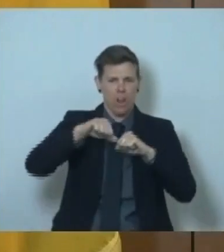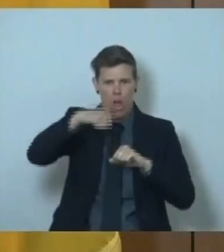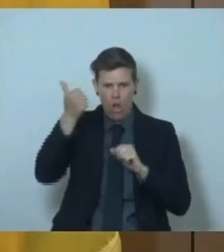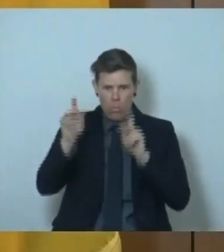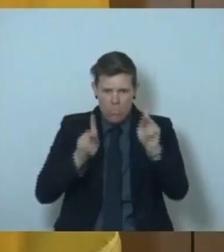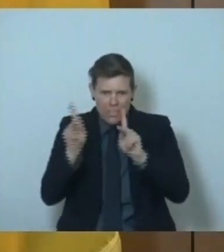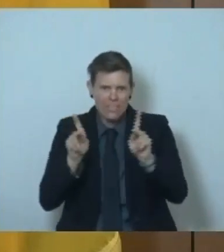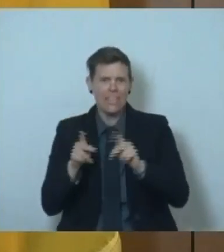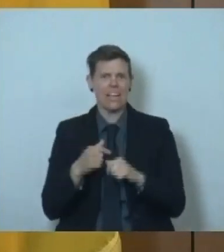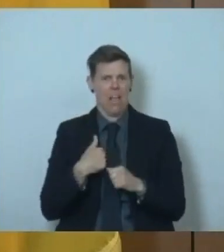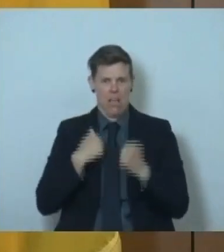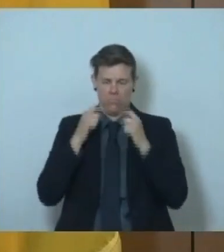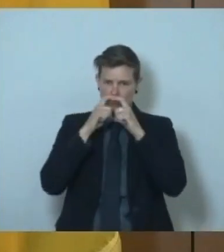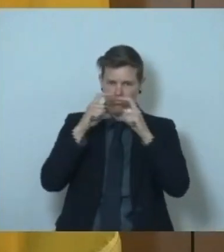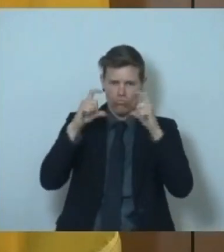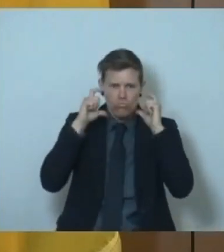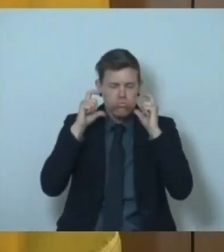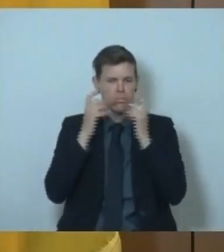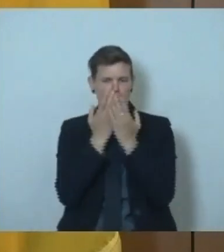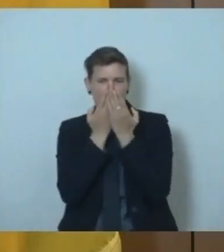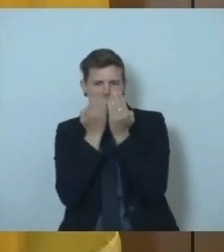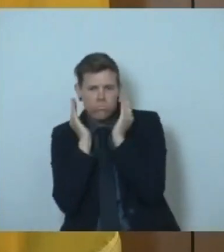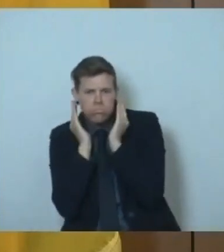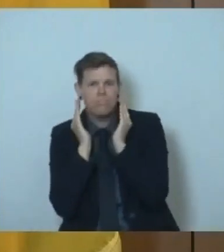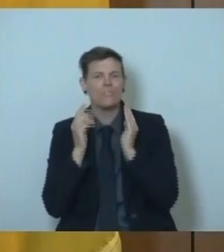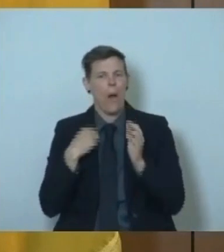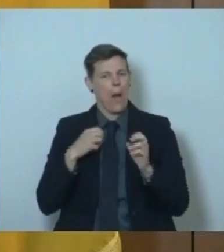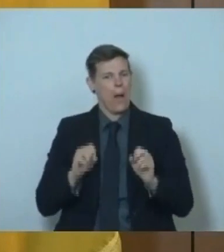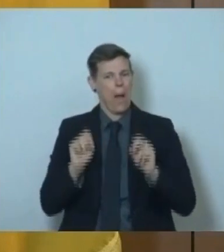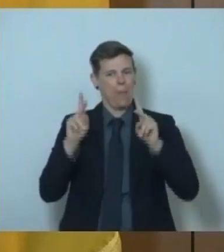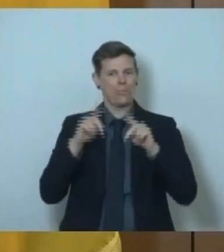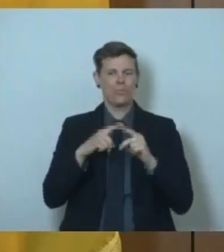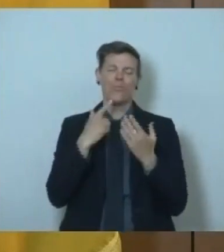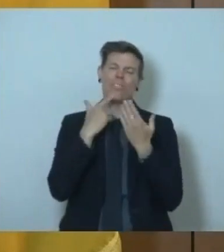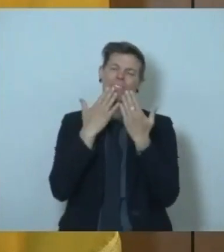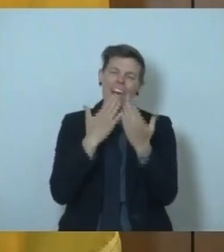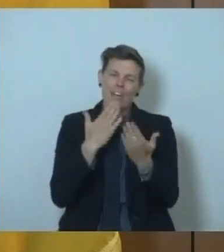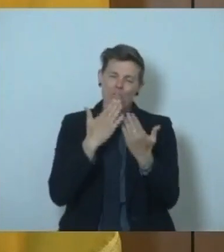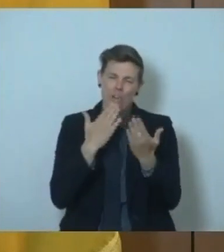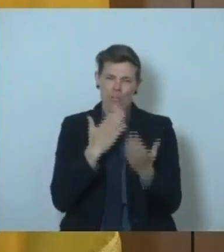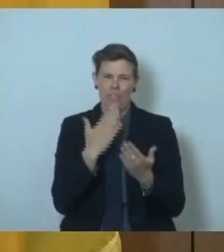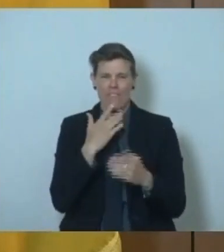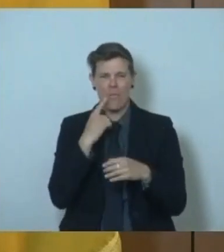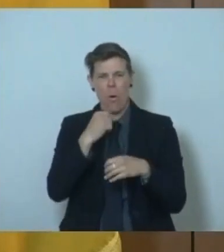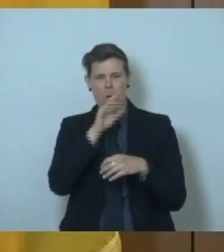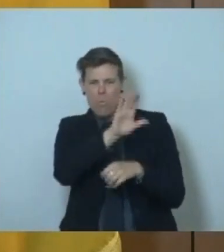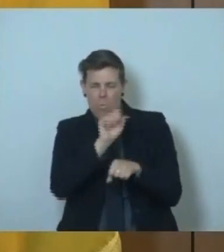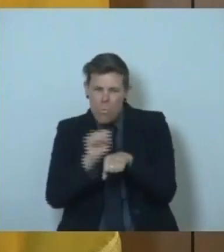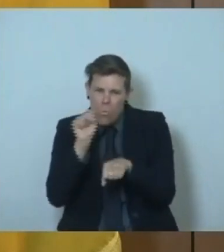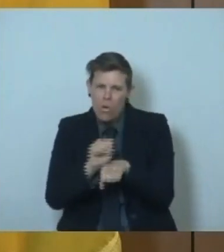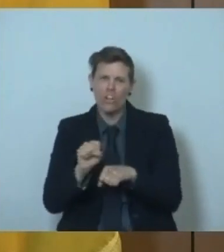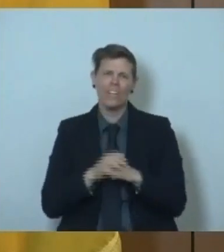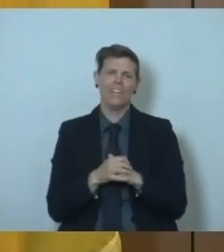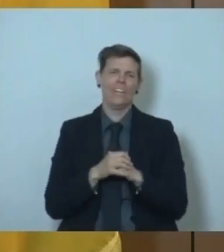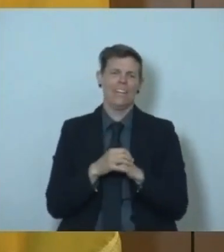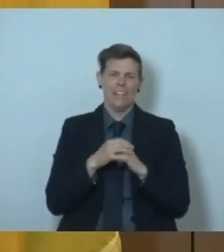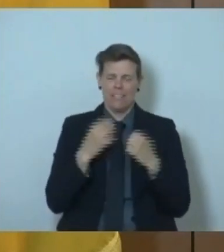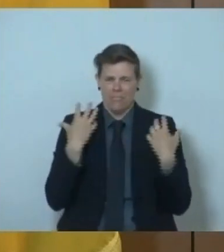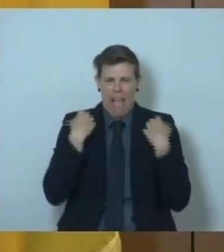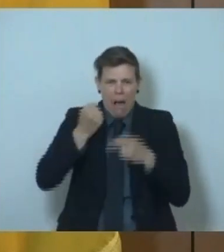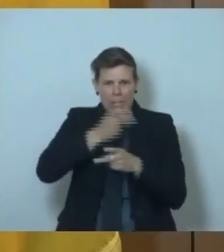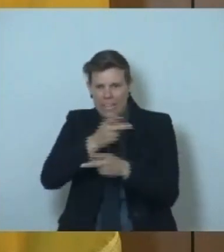also, it's a great chance for me to say thank you for your healthcare work and dedication, the fact that you're a first